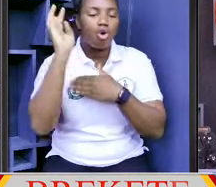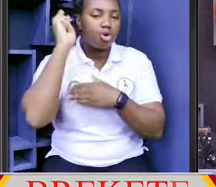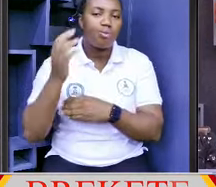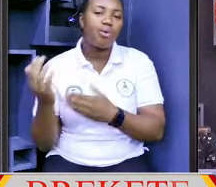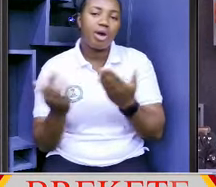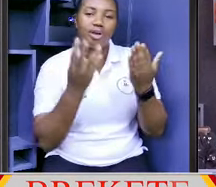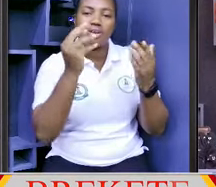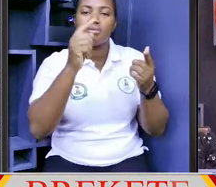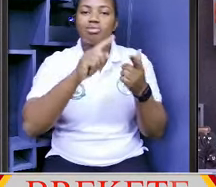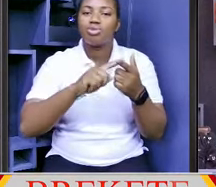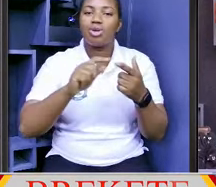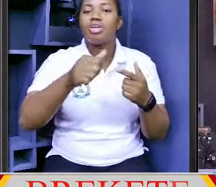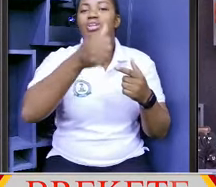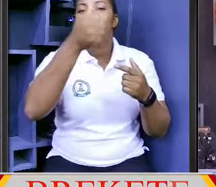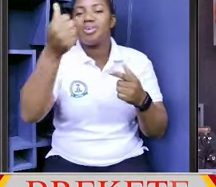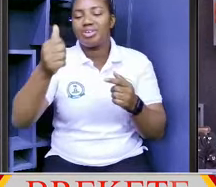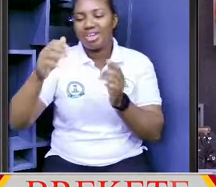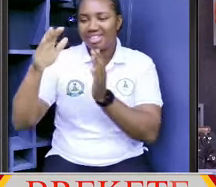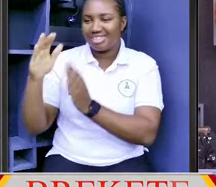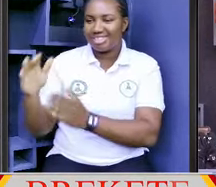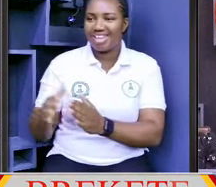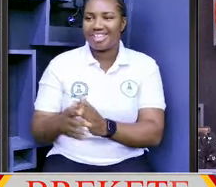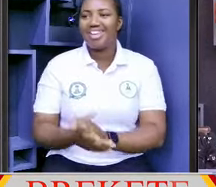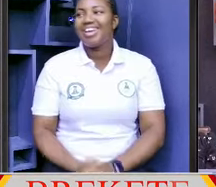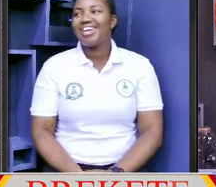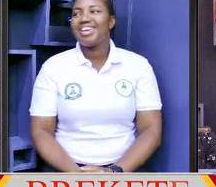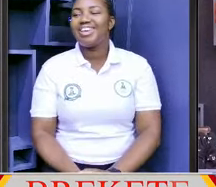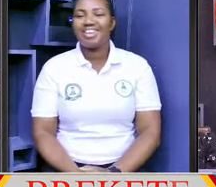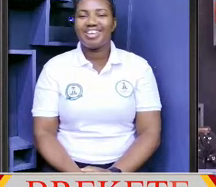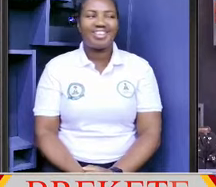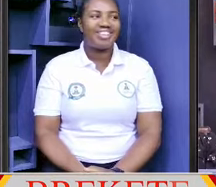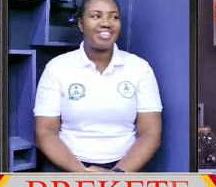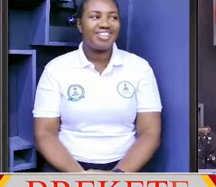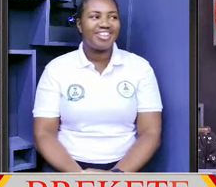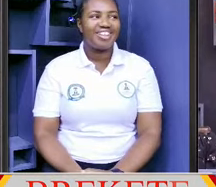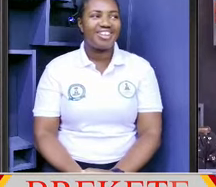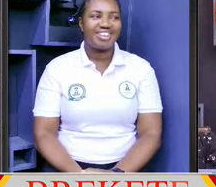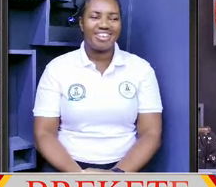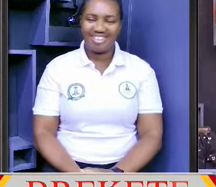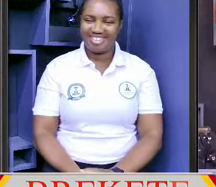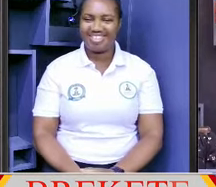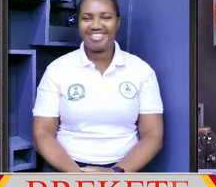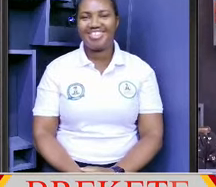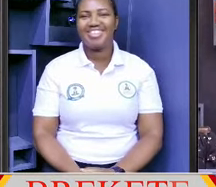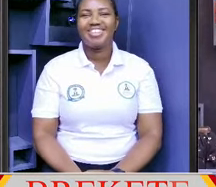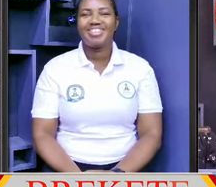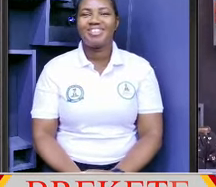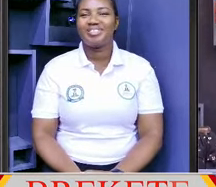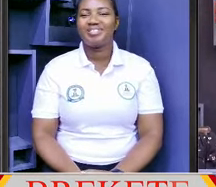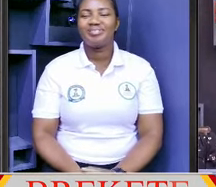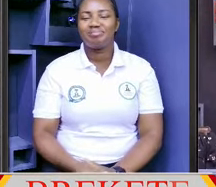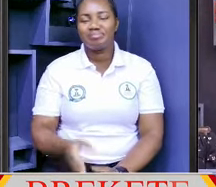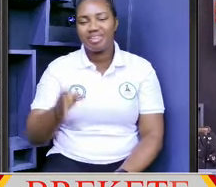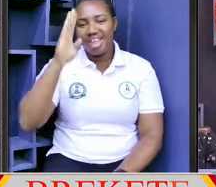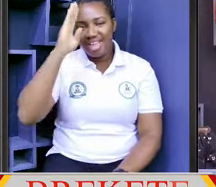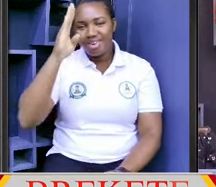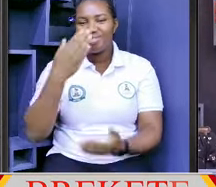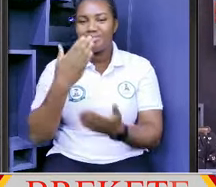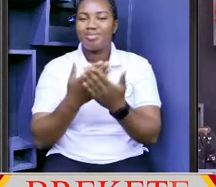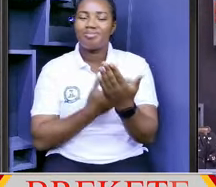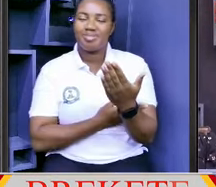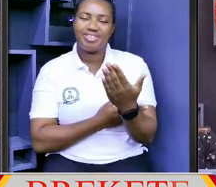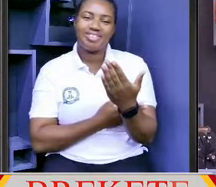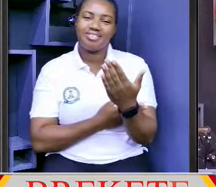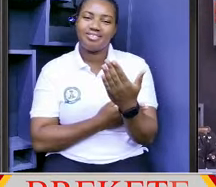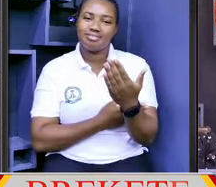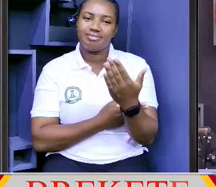Thank all you. Thank you. You don't enter gear reverse. Hello, good morning. Good morning, sir. Yes,